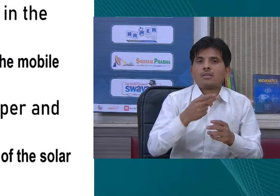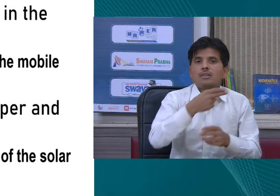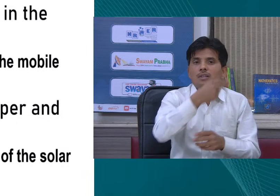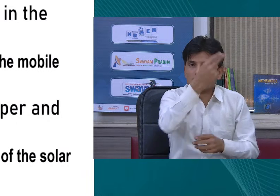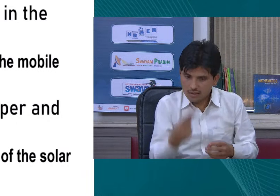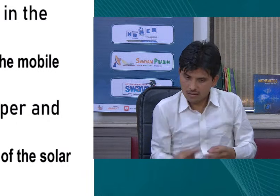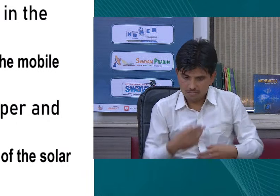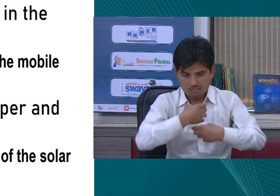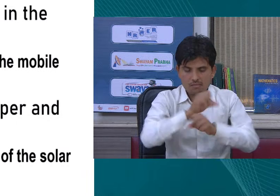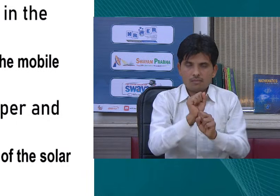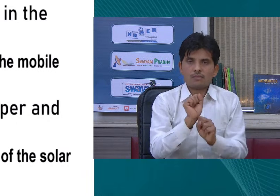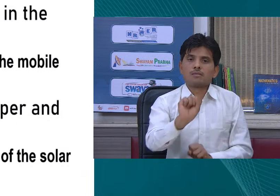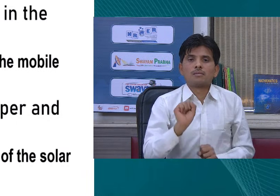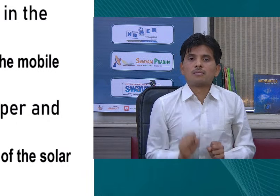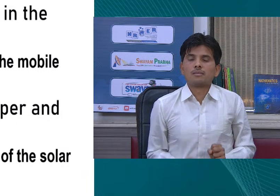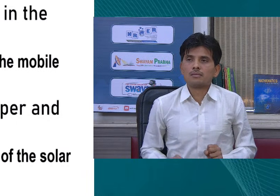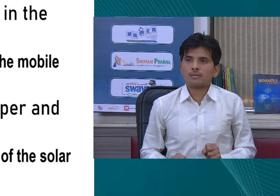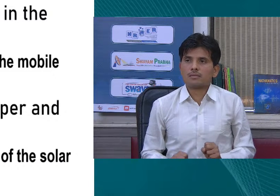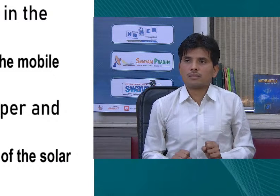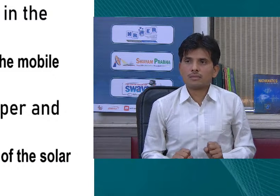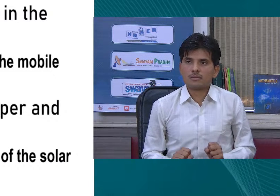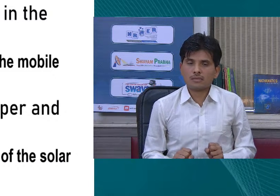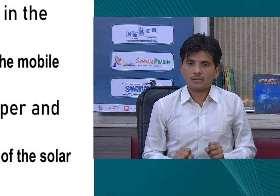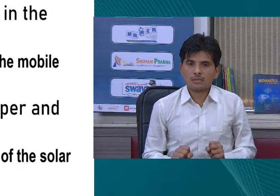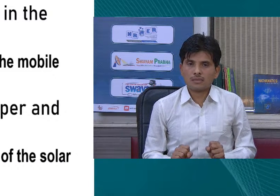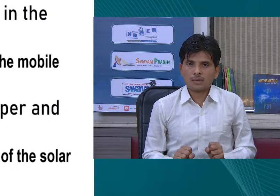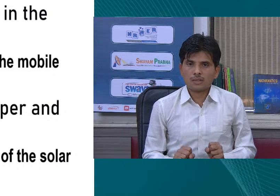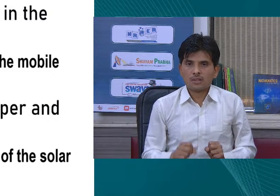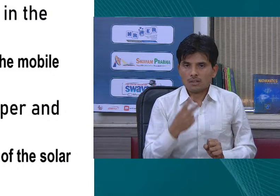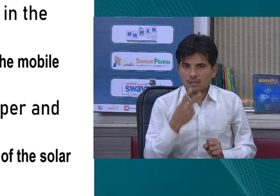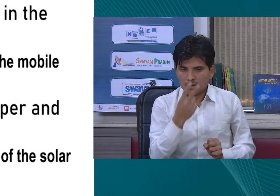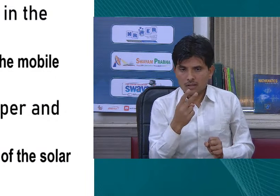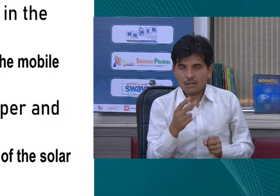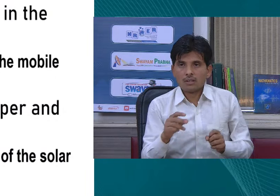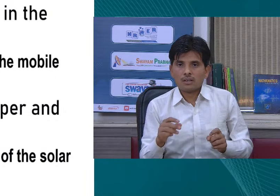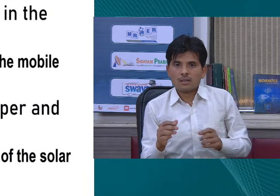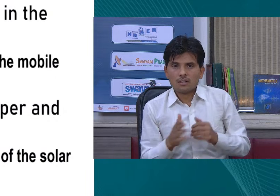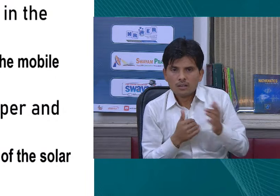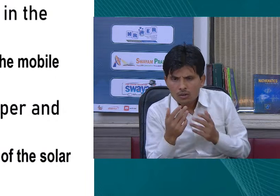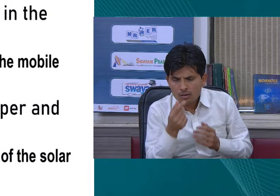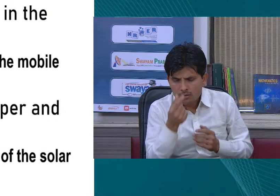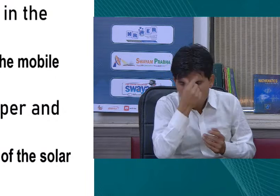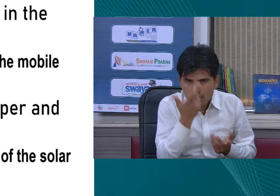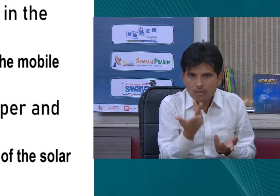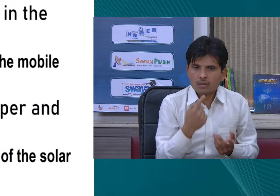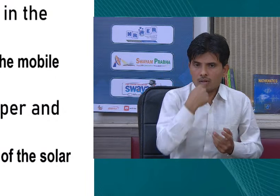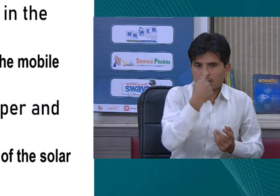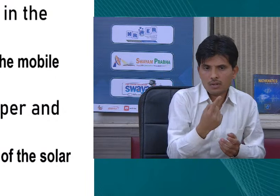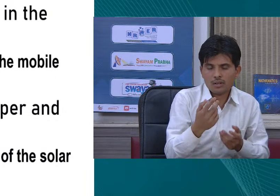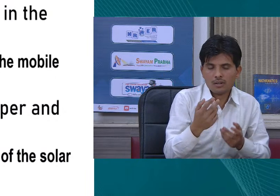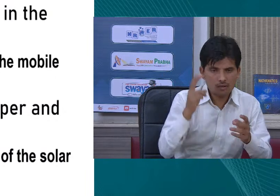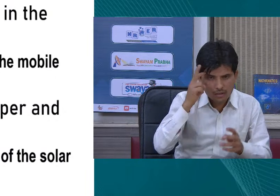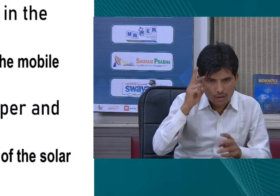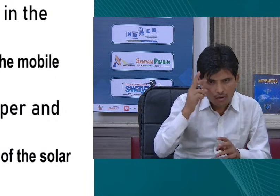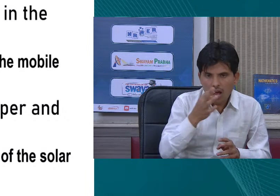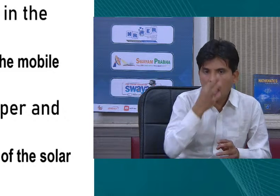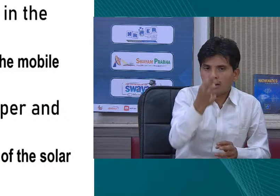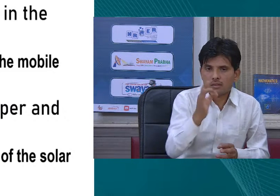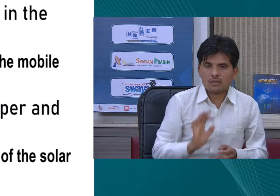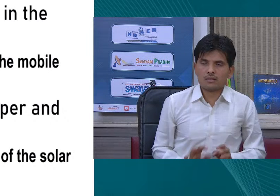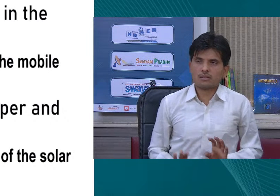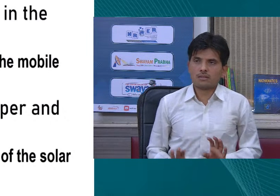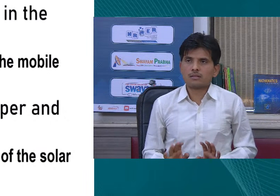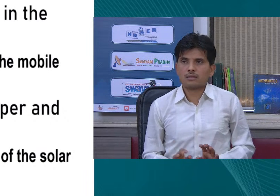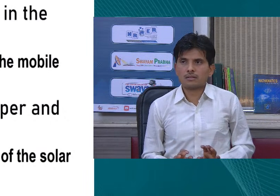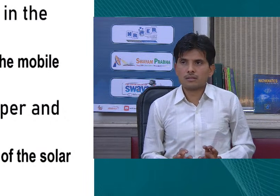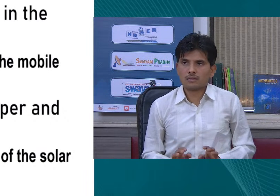system. The tactile diagram that I had shown you, you can just trace it, make a tactile diagram, label the different planets and send